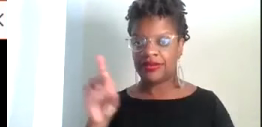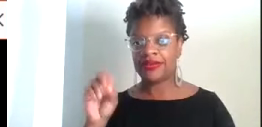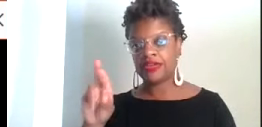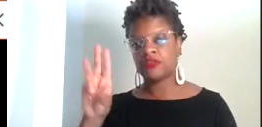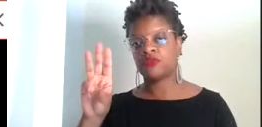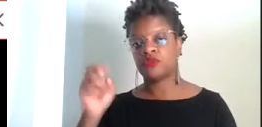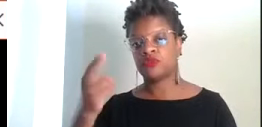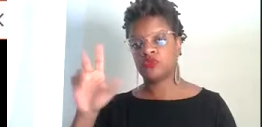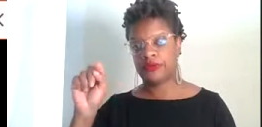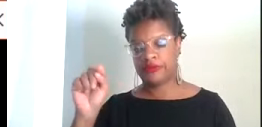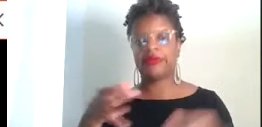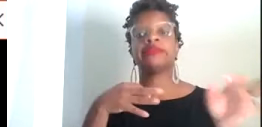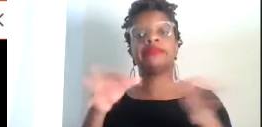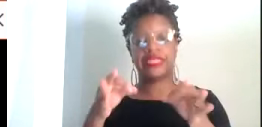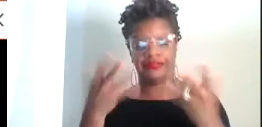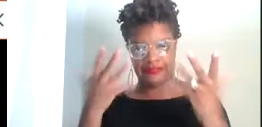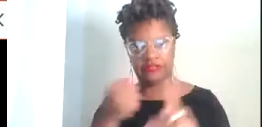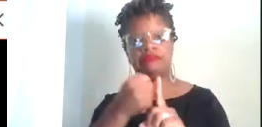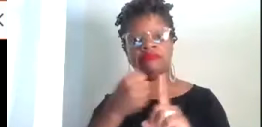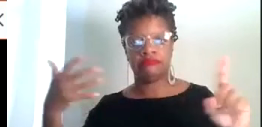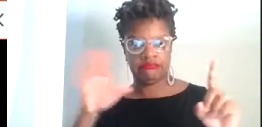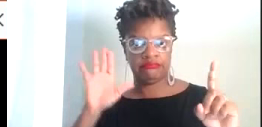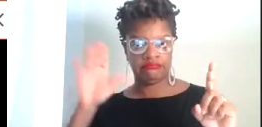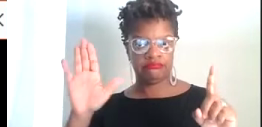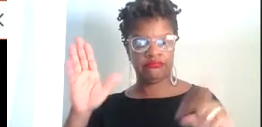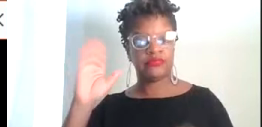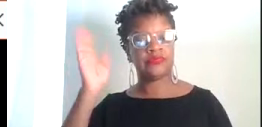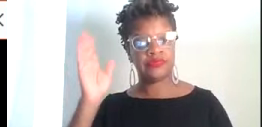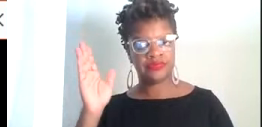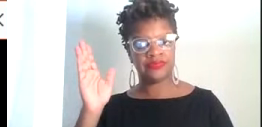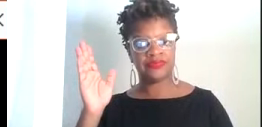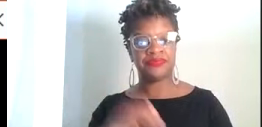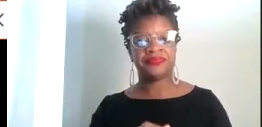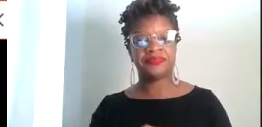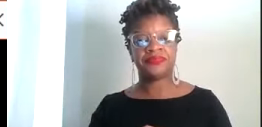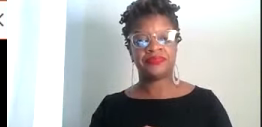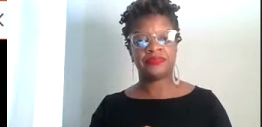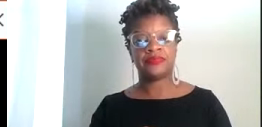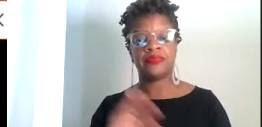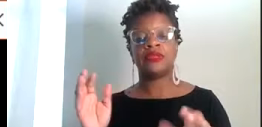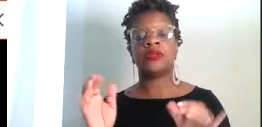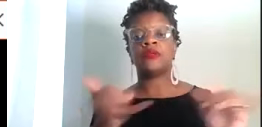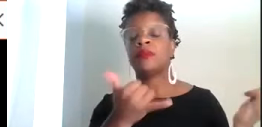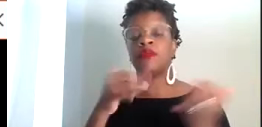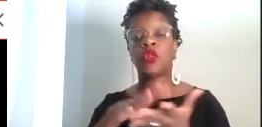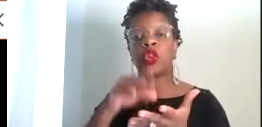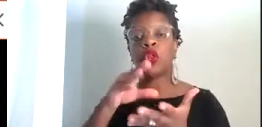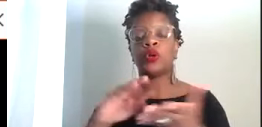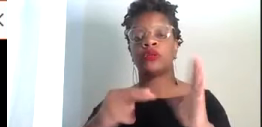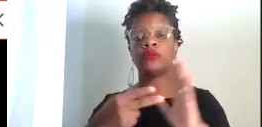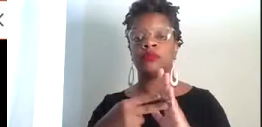helped us expand upon in his keynote tonight. Playful learning is both structured